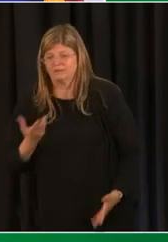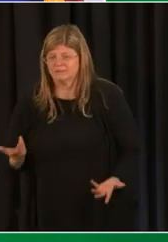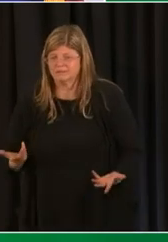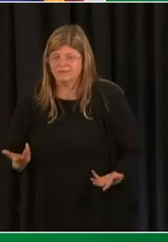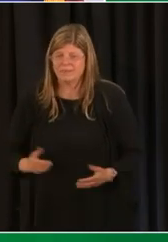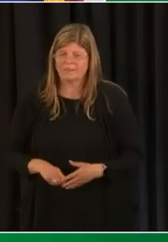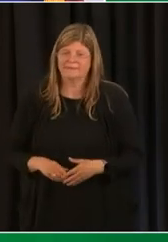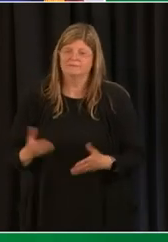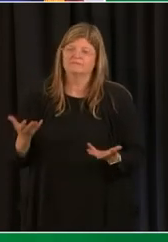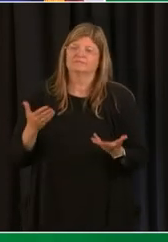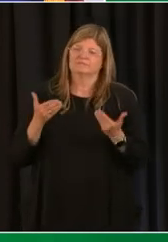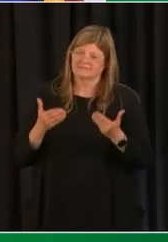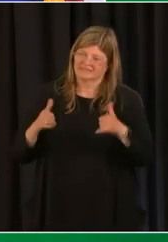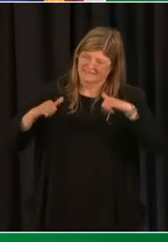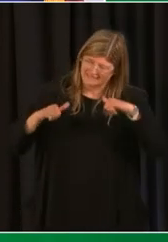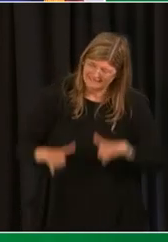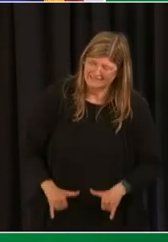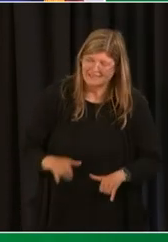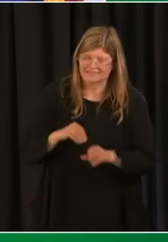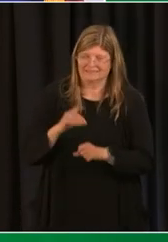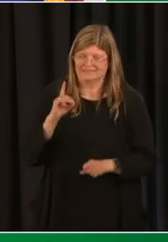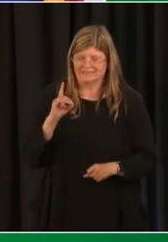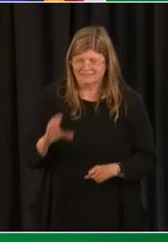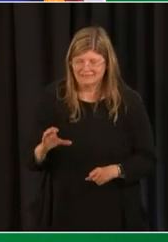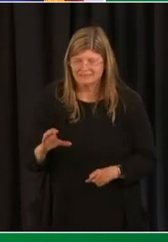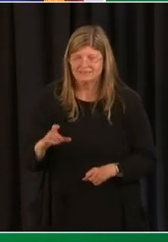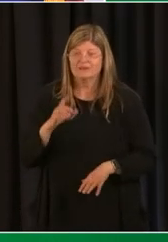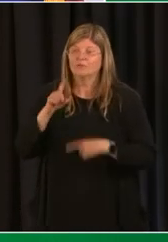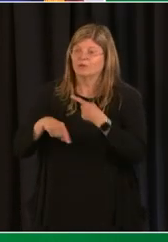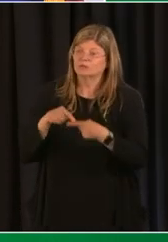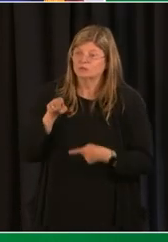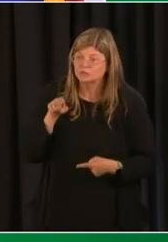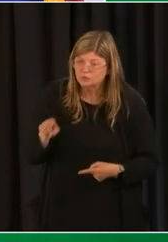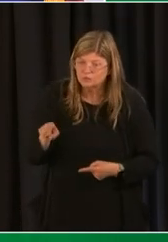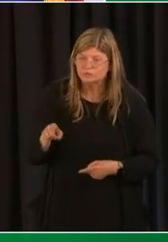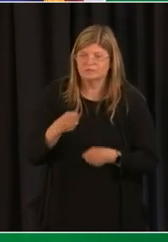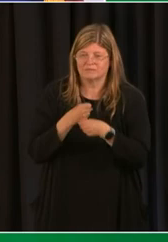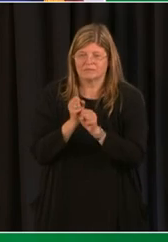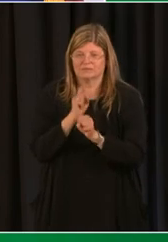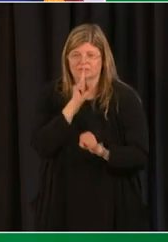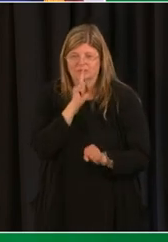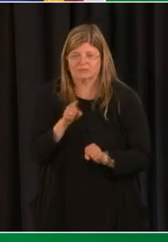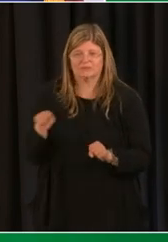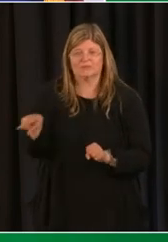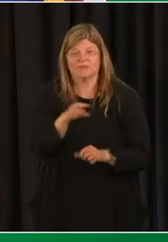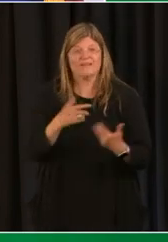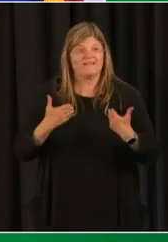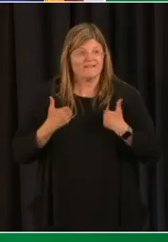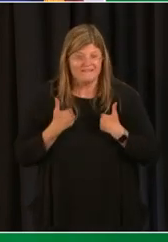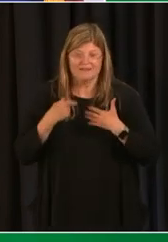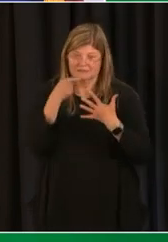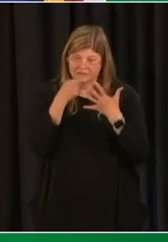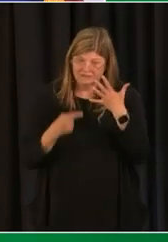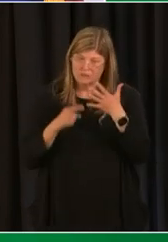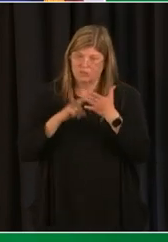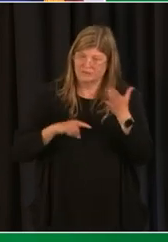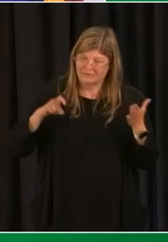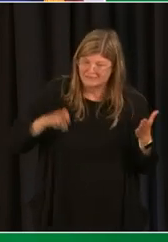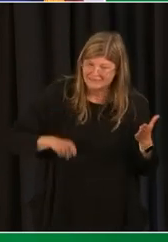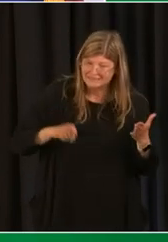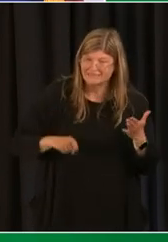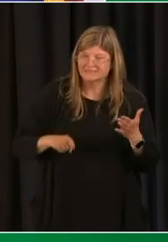So Stay DC isn't about us, it's about you. It's about making sure that you have what you need to weather this